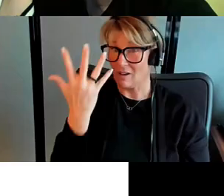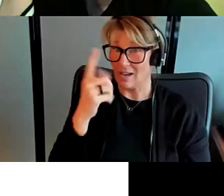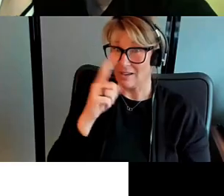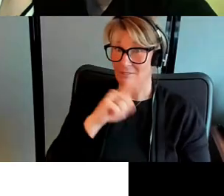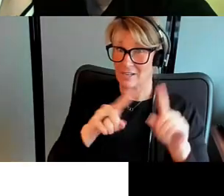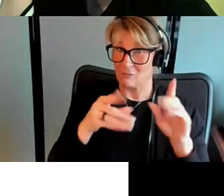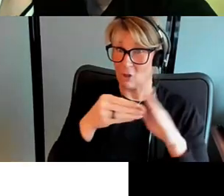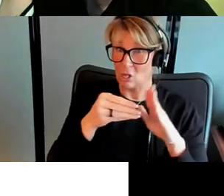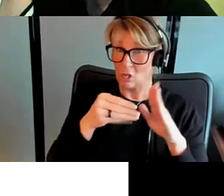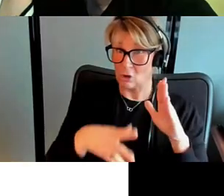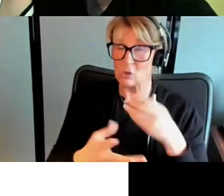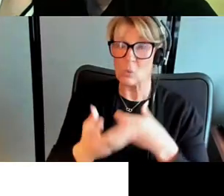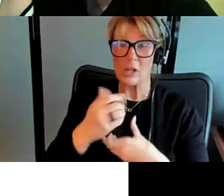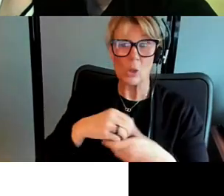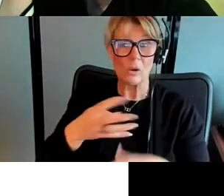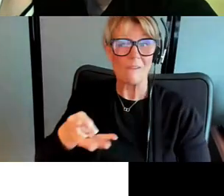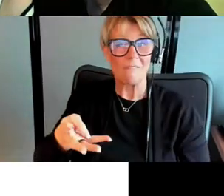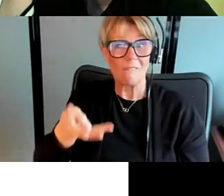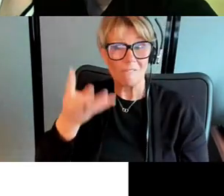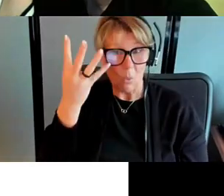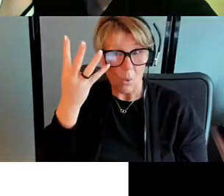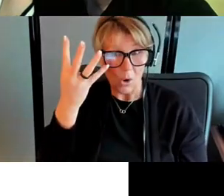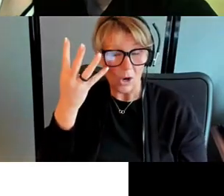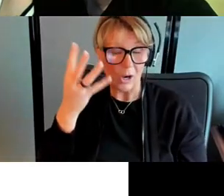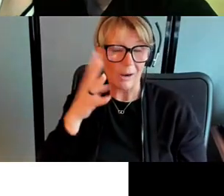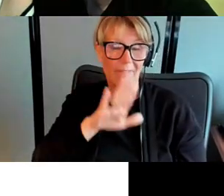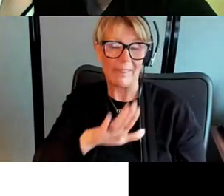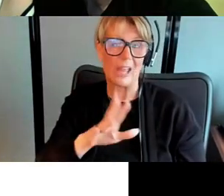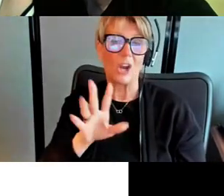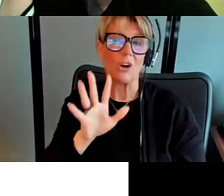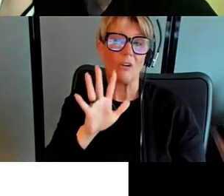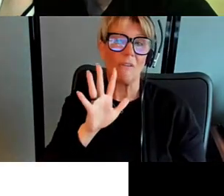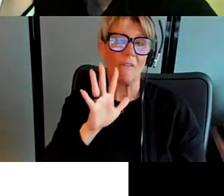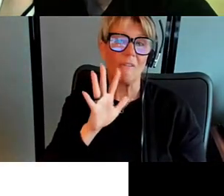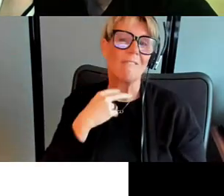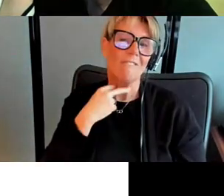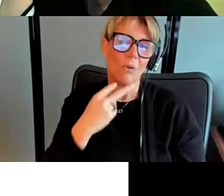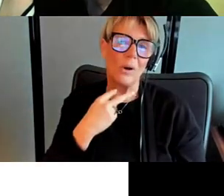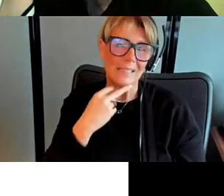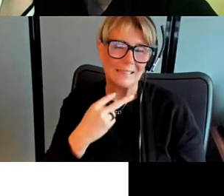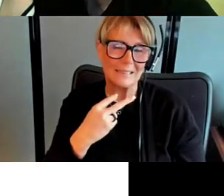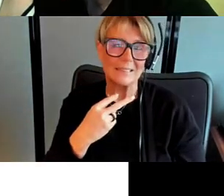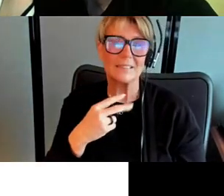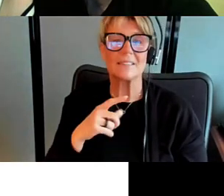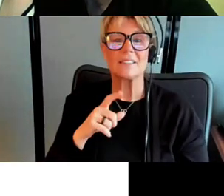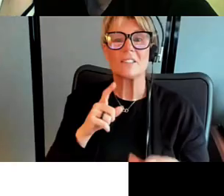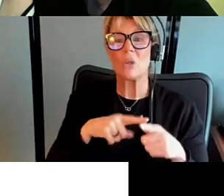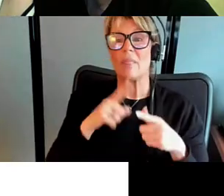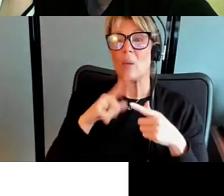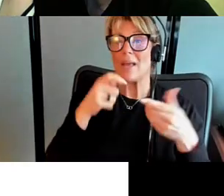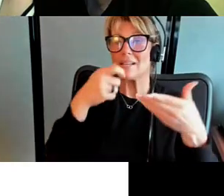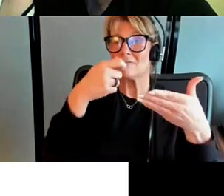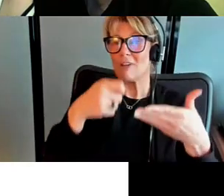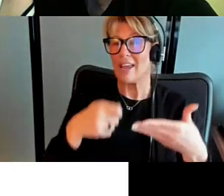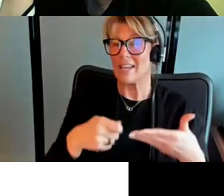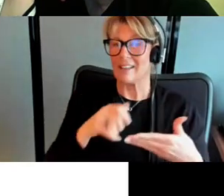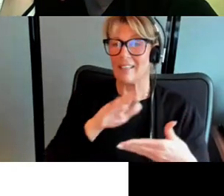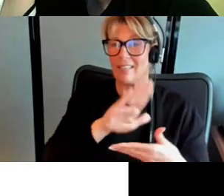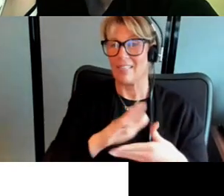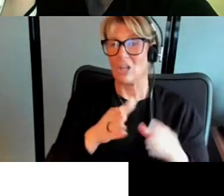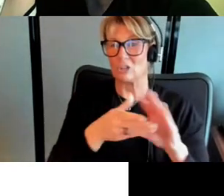included 4 learners' voices in it because of different reasons, but we had to narrate the story. So again, it's a different